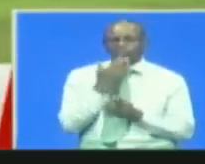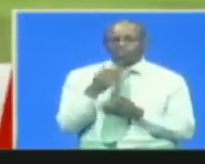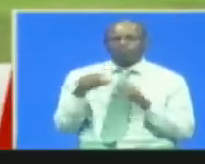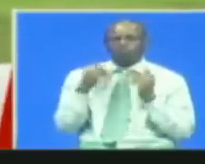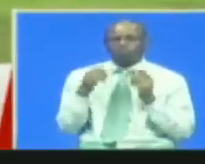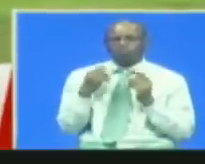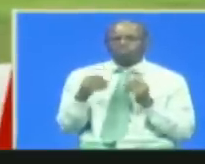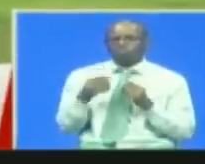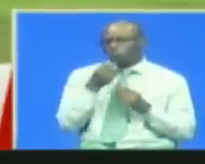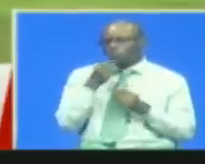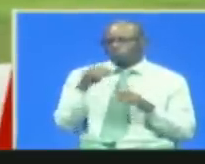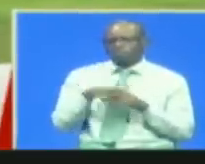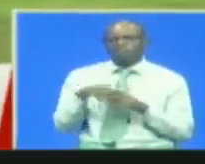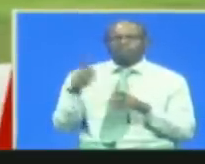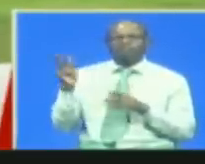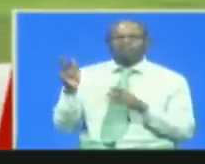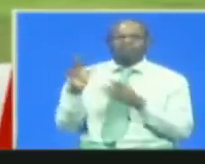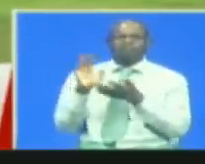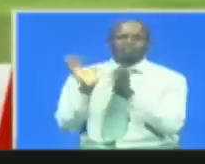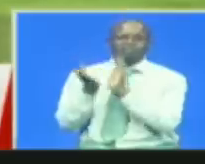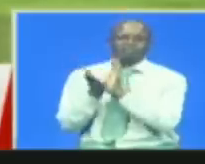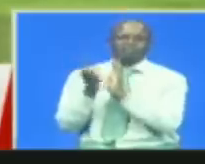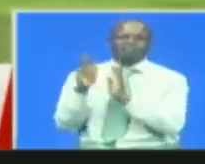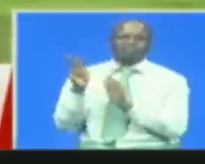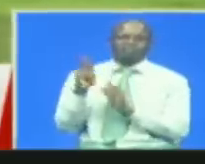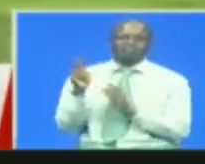the Kasarani Stadium on Sunday.